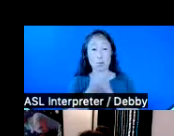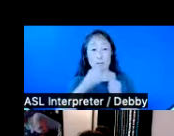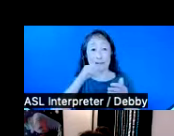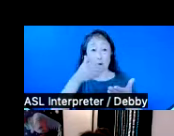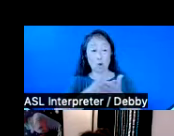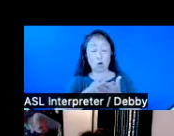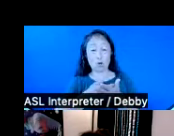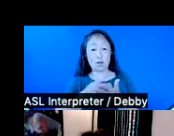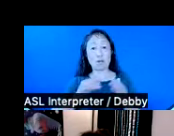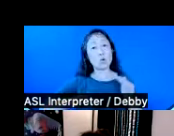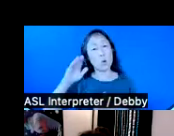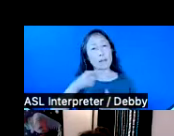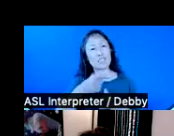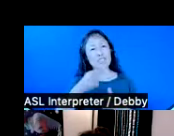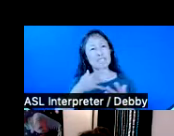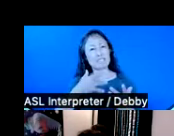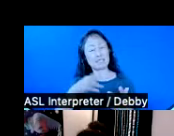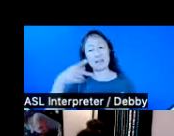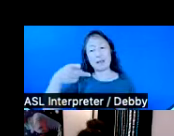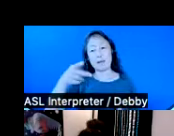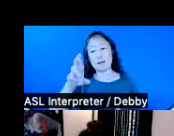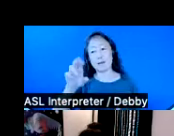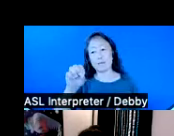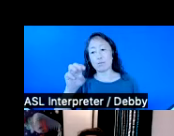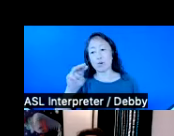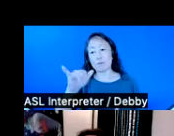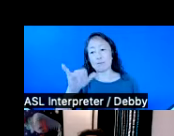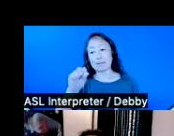of promiscuous, but now as an adult, she's also